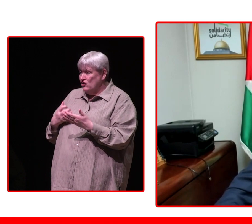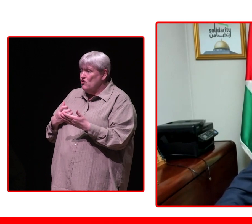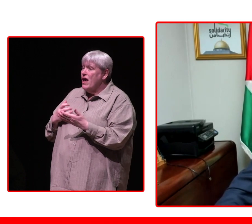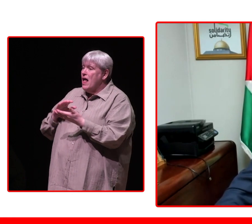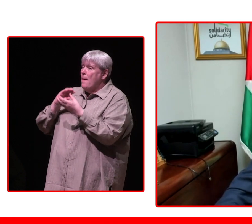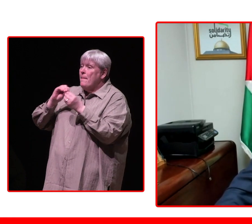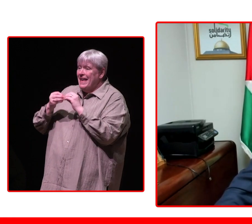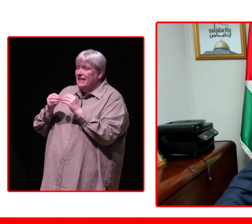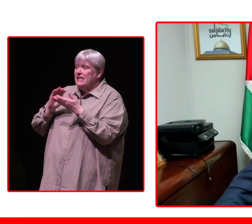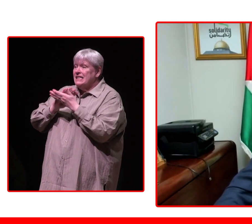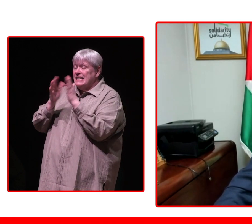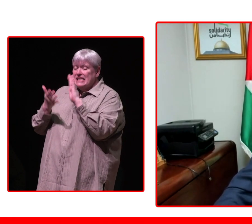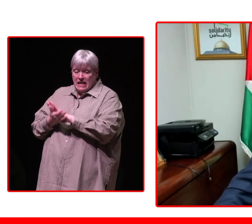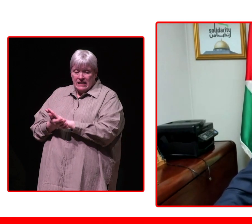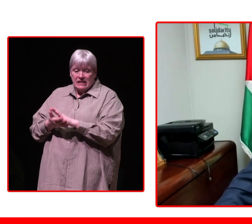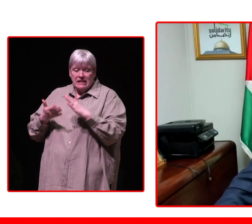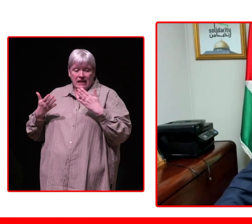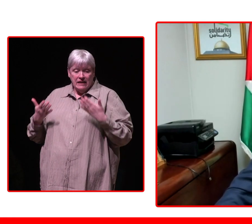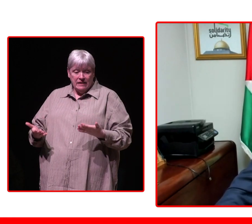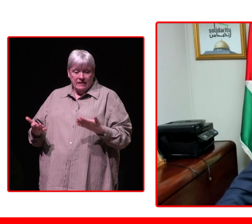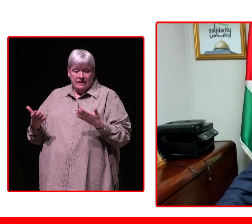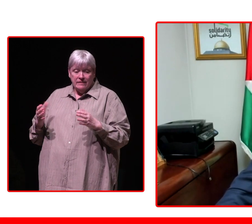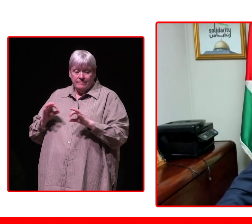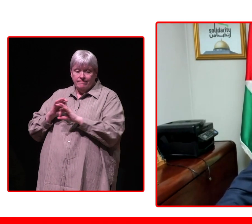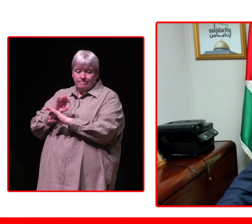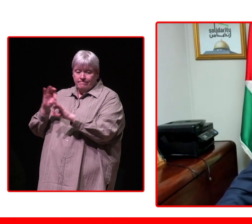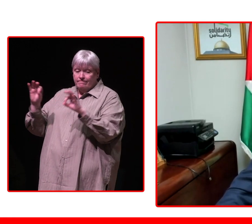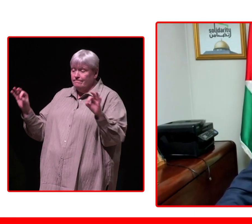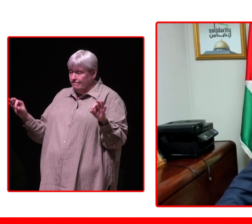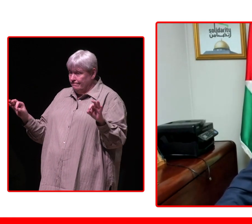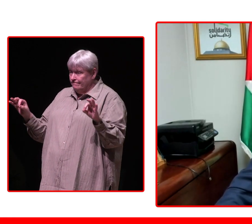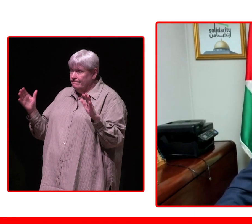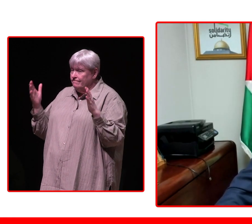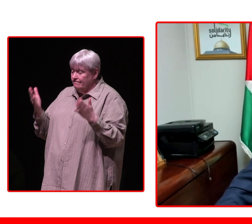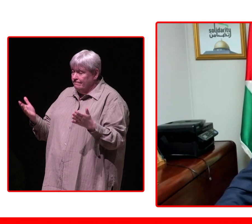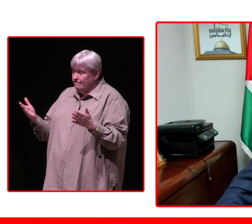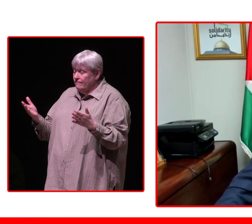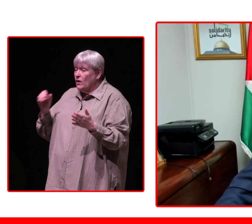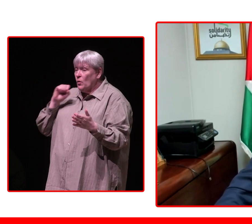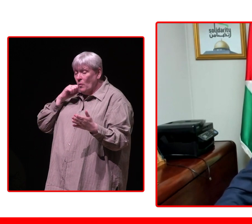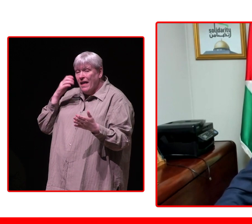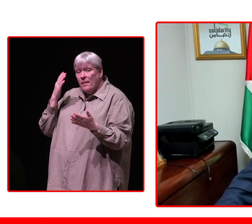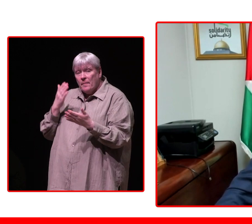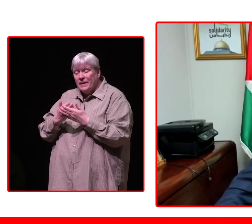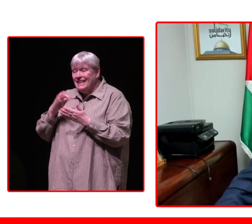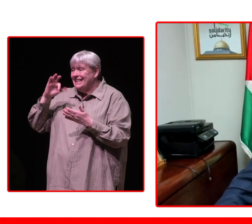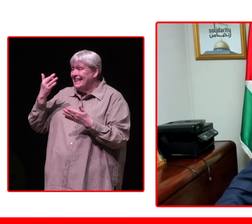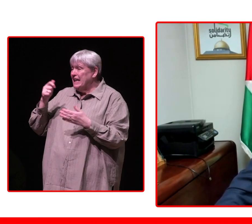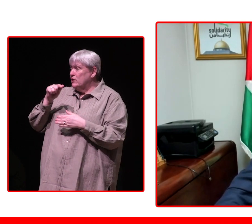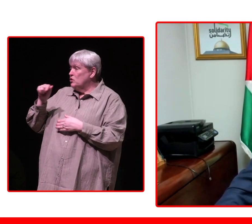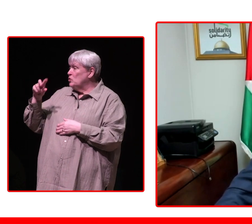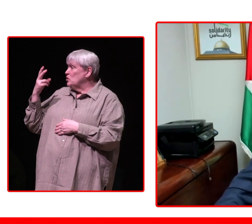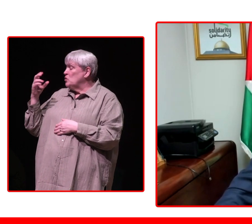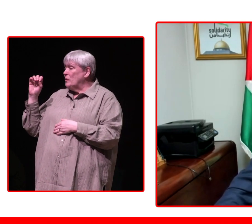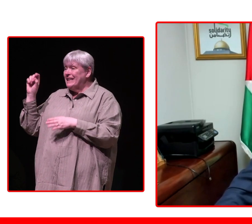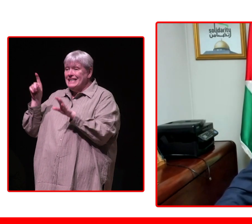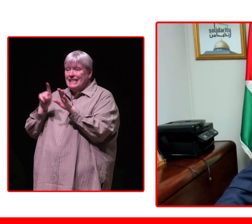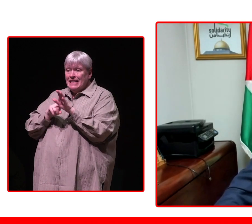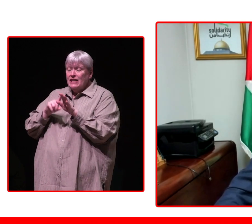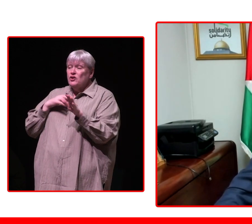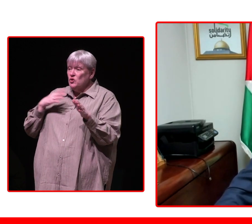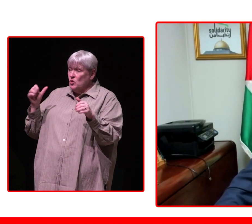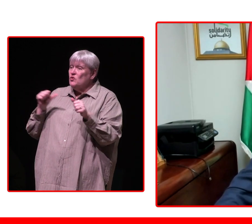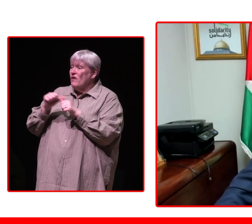disaster. So scholars even suggest that it will take us 10 to 20 years to recover from this